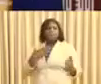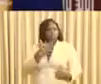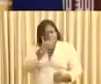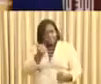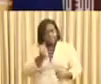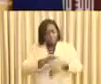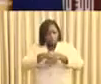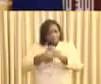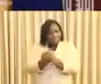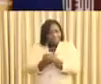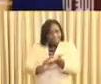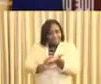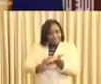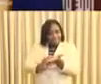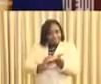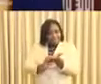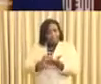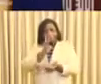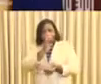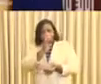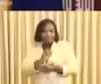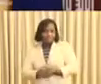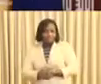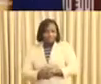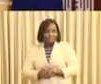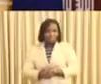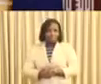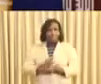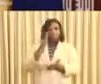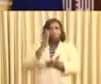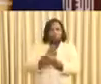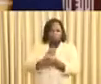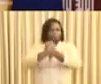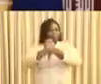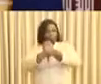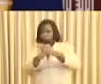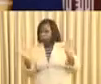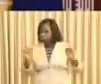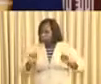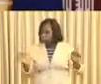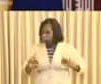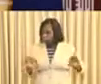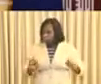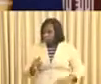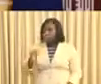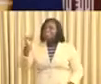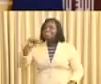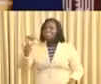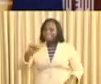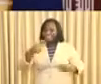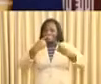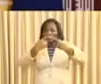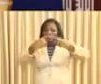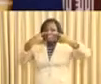water, refraining from shaking hands, and yes, wearing our masks whenever we leave our